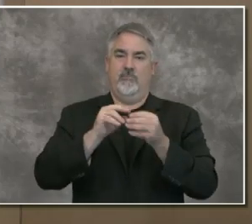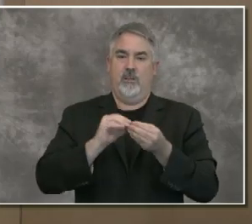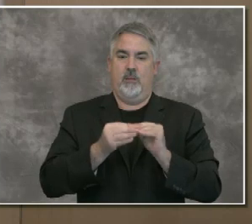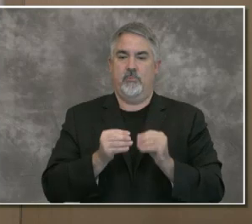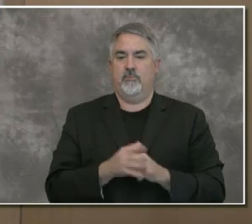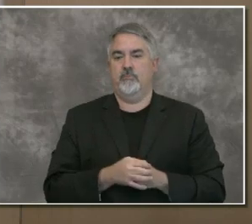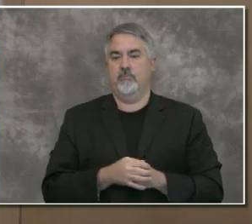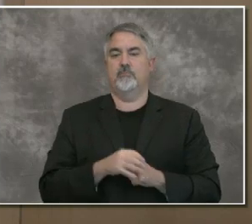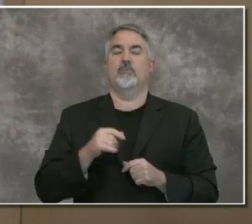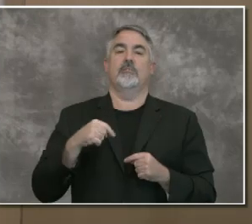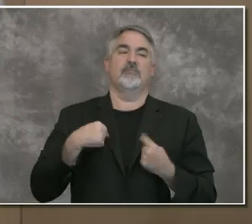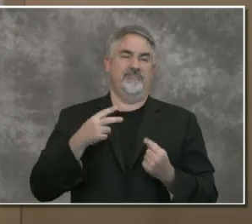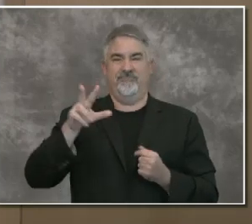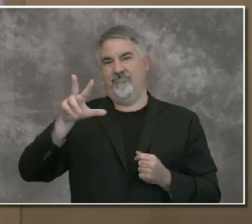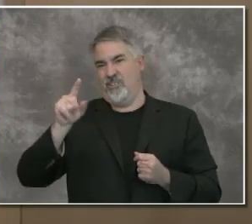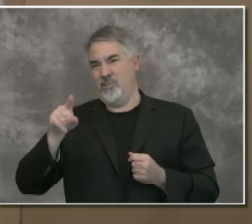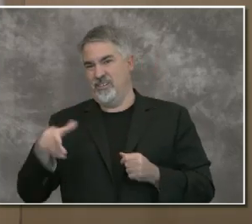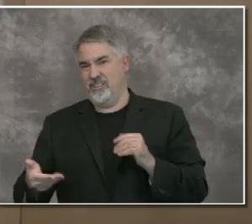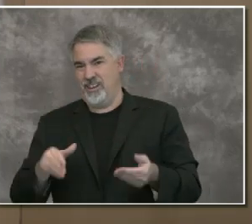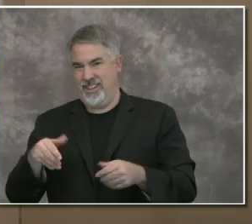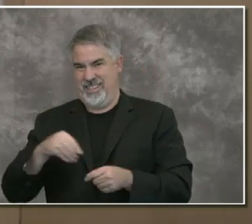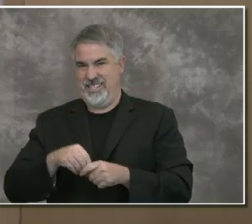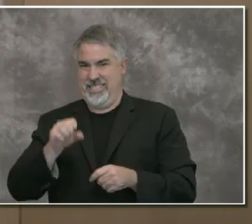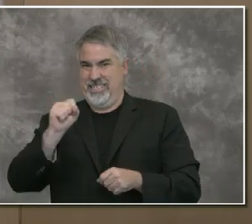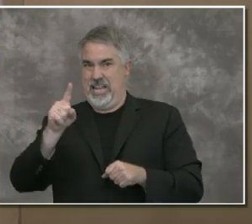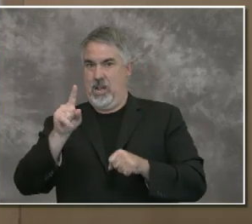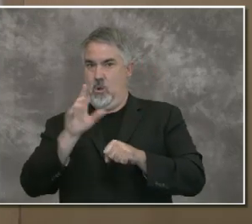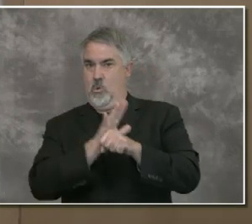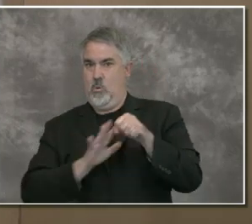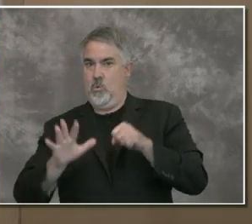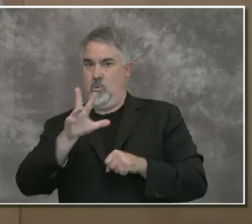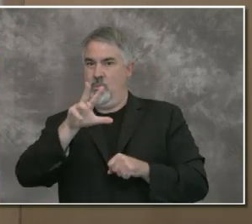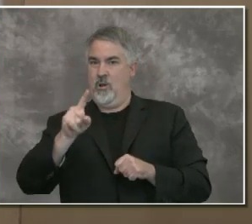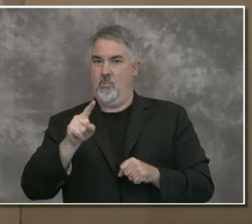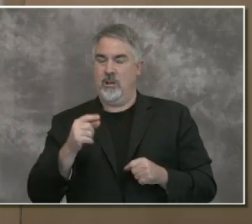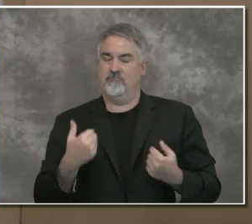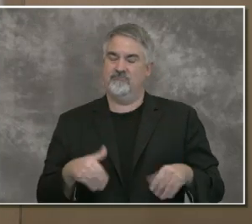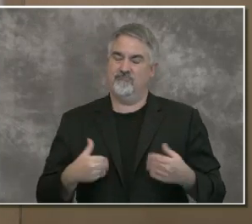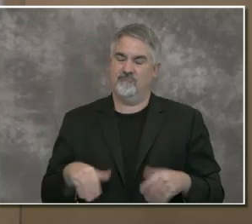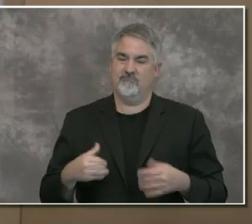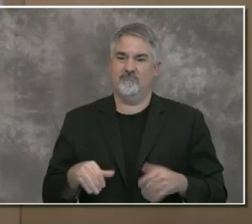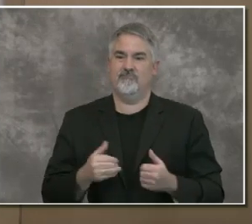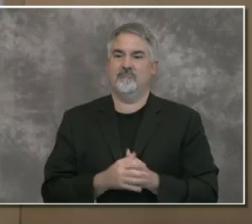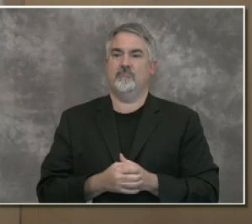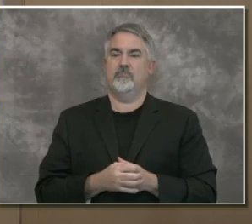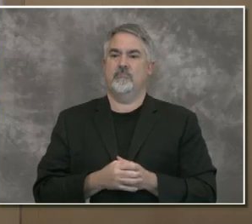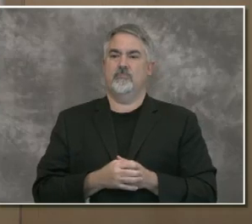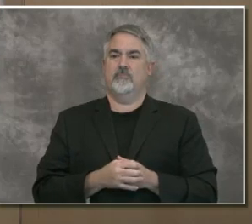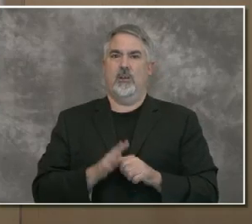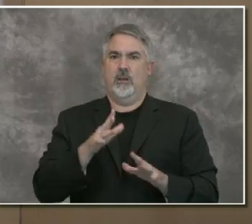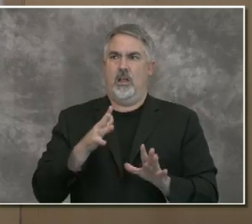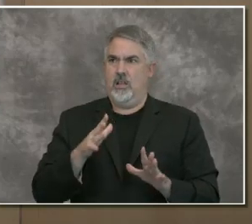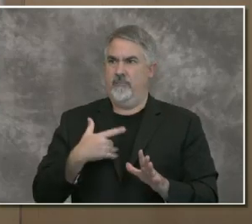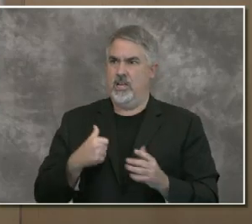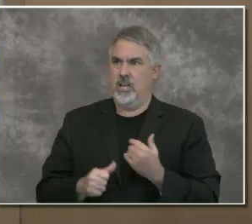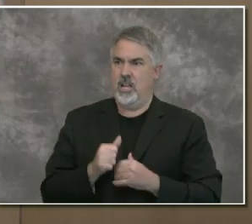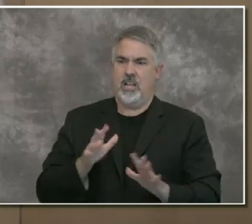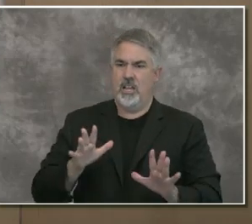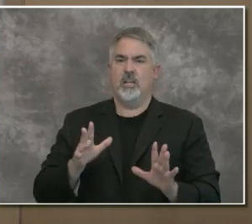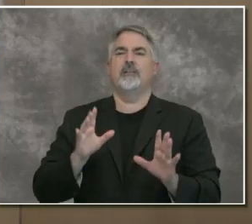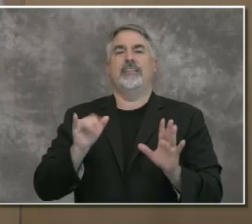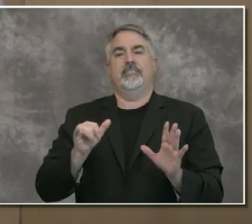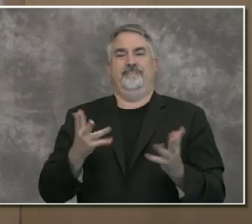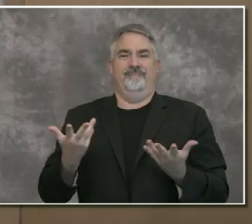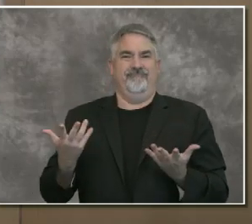yesterday. Again, the increase in deaths should be no cause for alarm, as the number of deaths